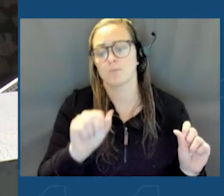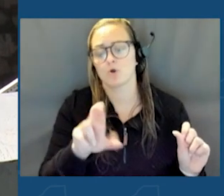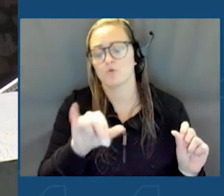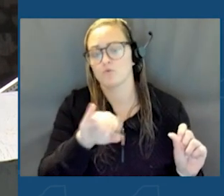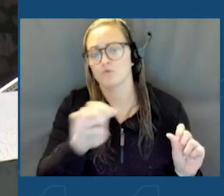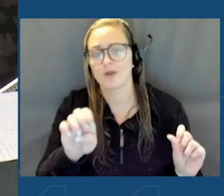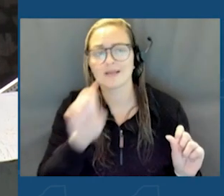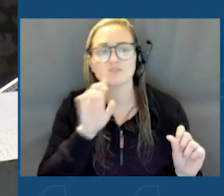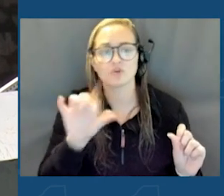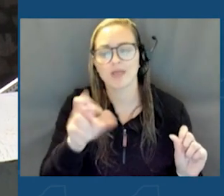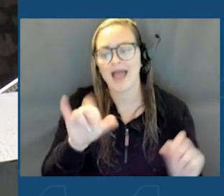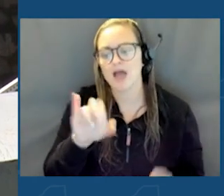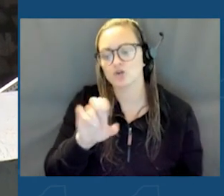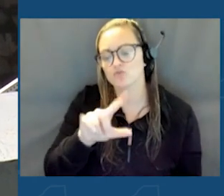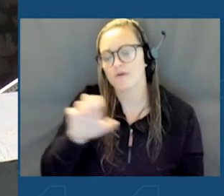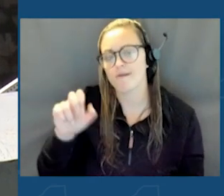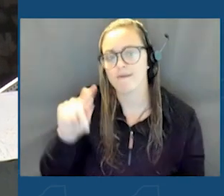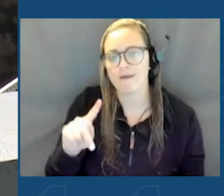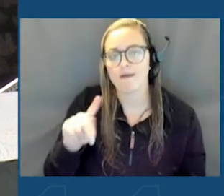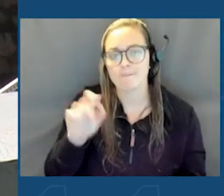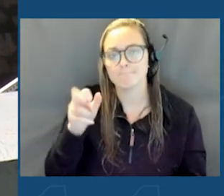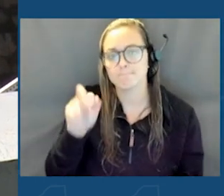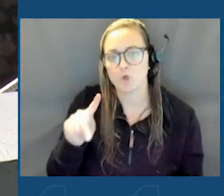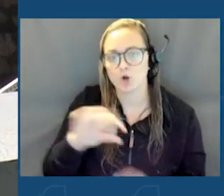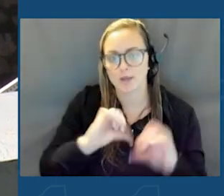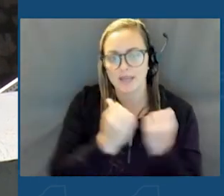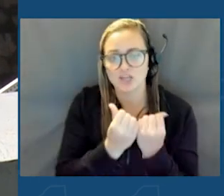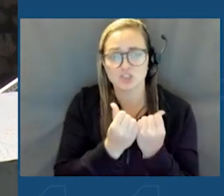Adirondack Park Agency. Please give them all a round of applause.